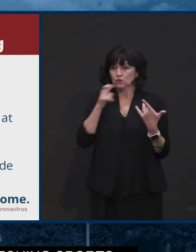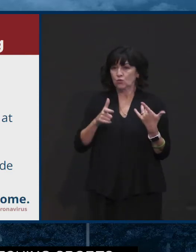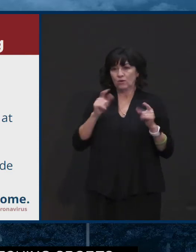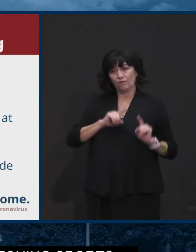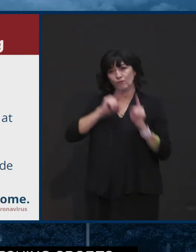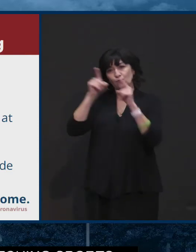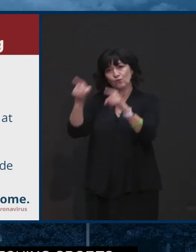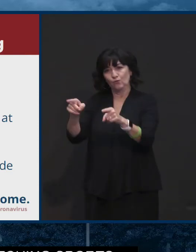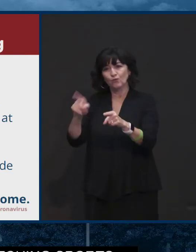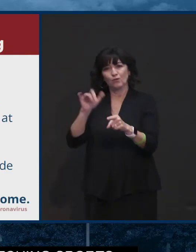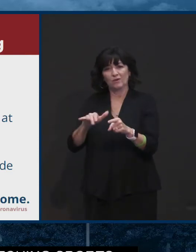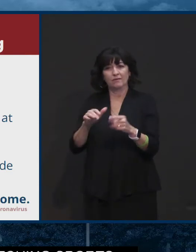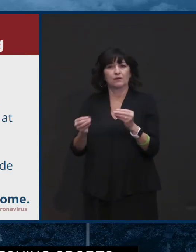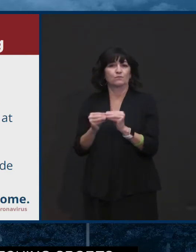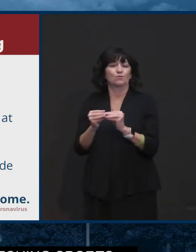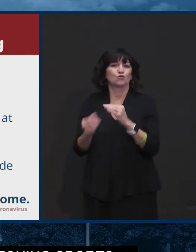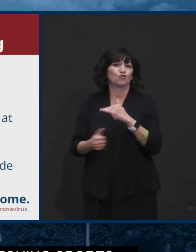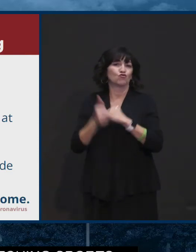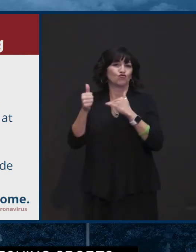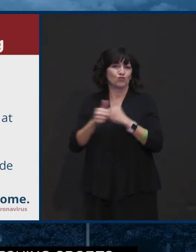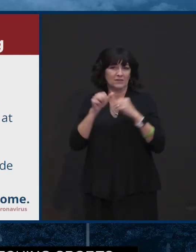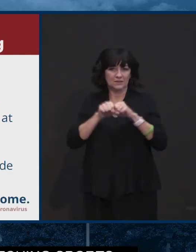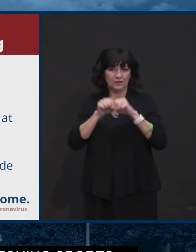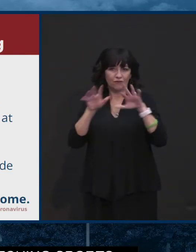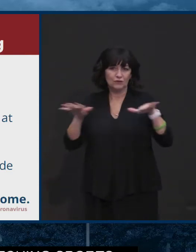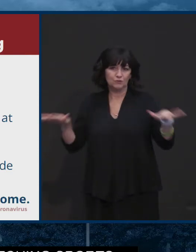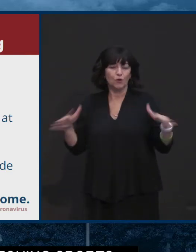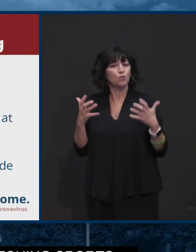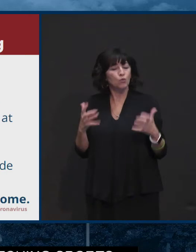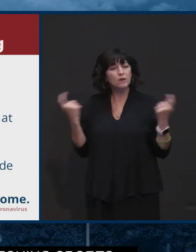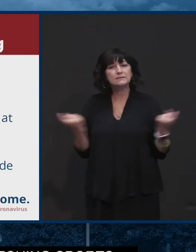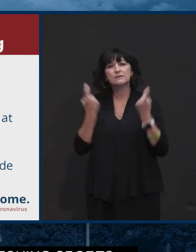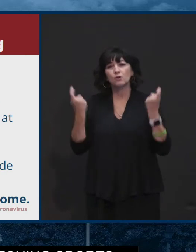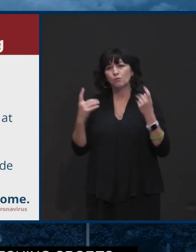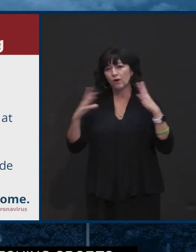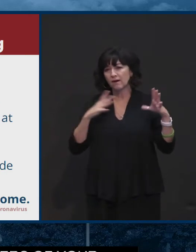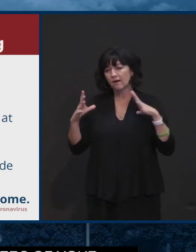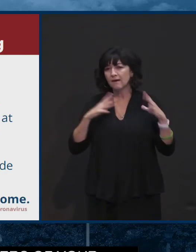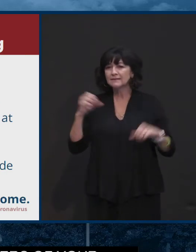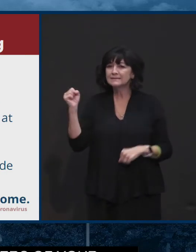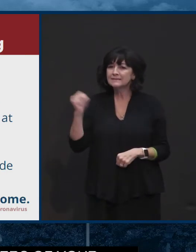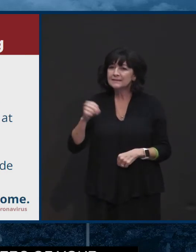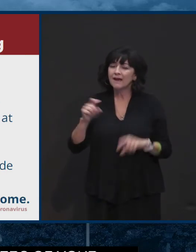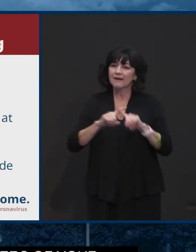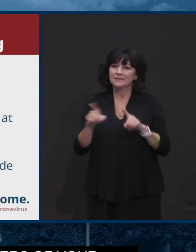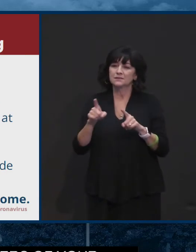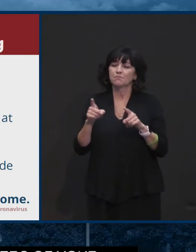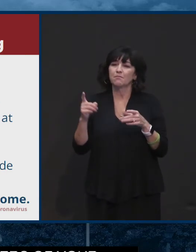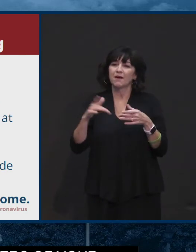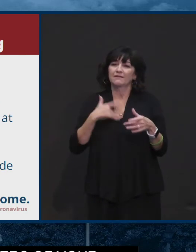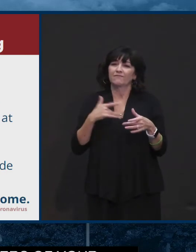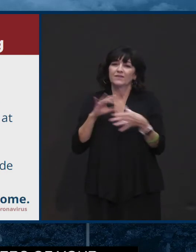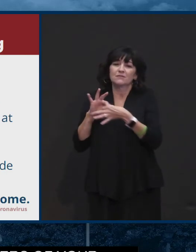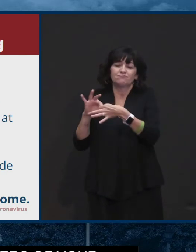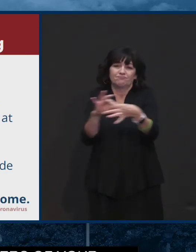can celebrate the holiday while keeping not only themselves, but friends and loved ones safe.